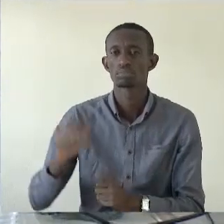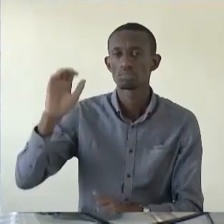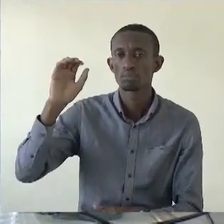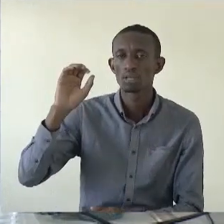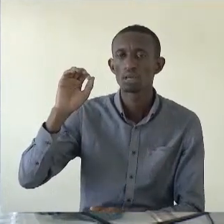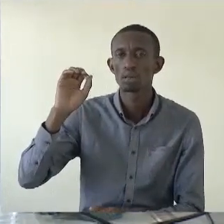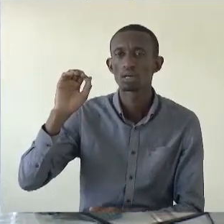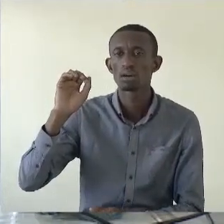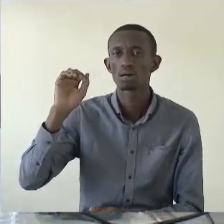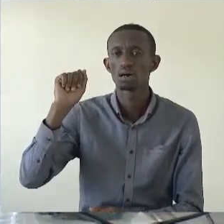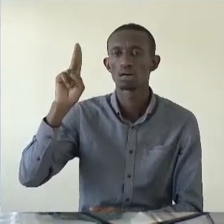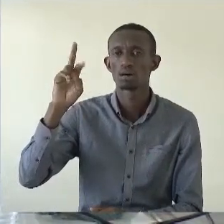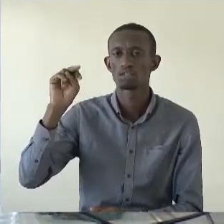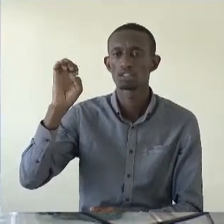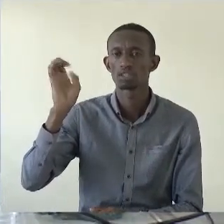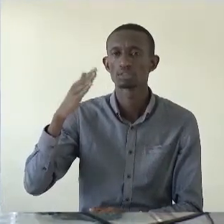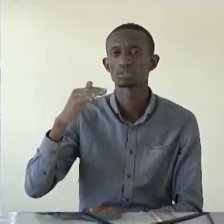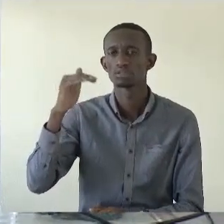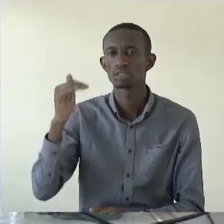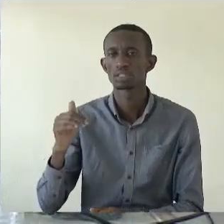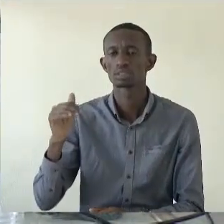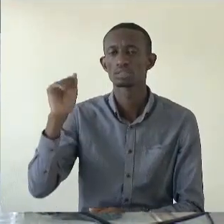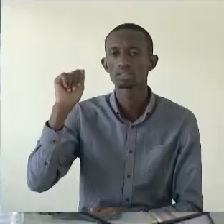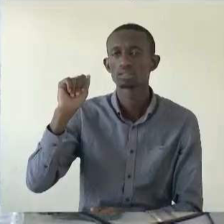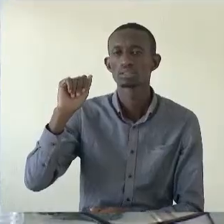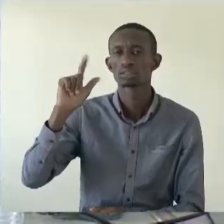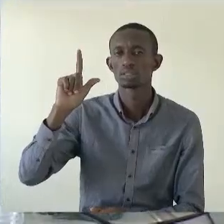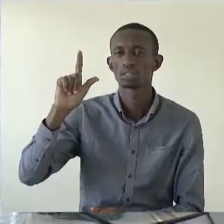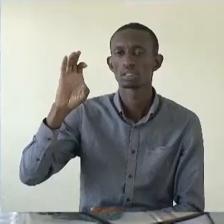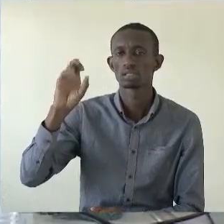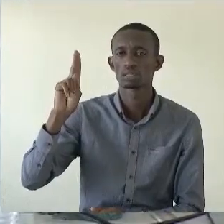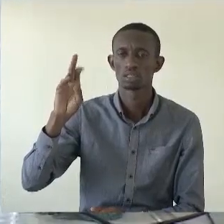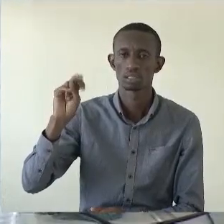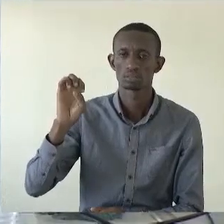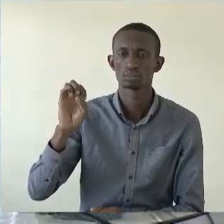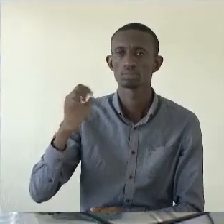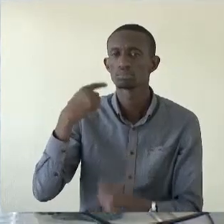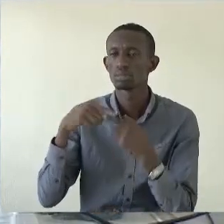alkenes, and then you have to look at the alkynes,